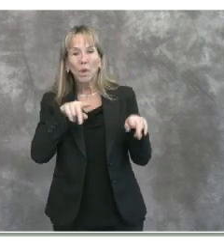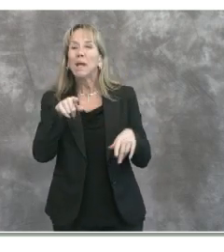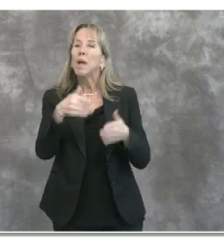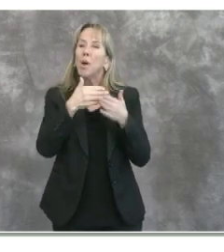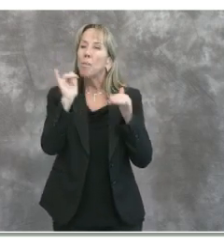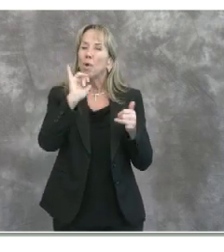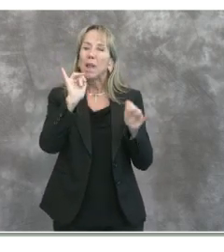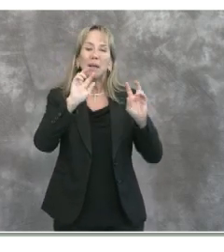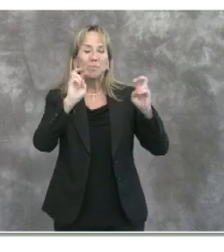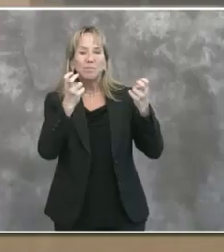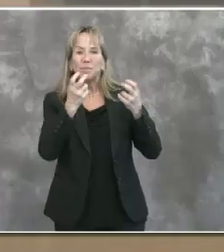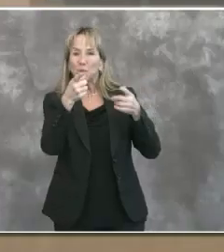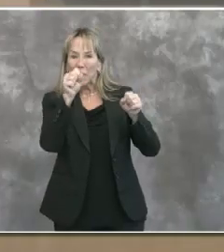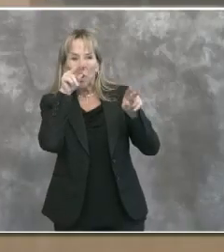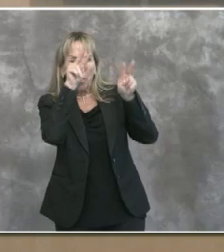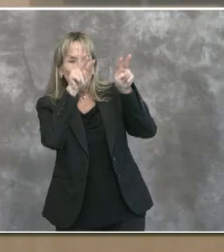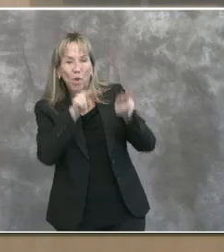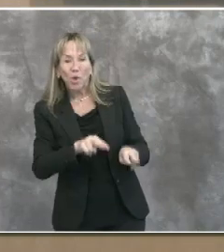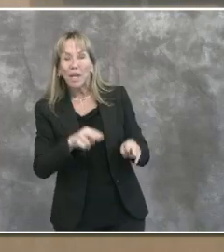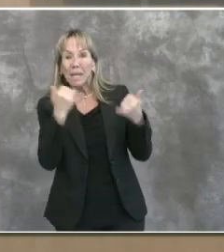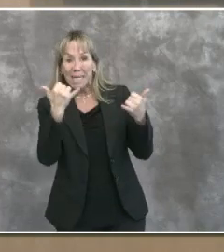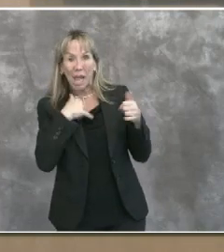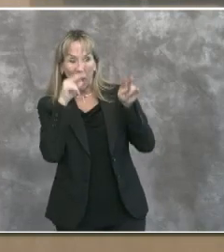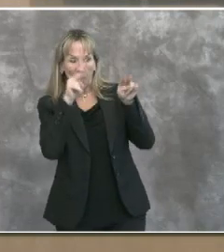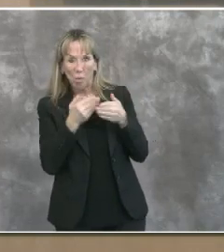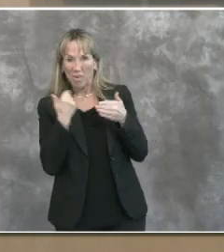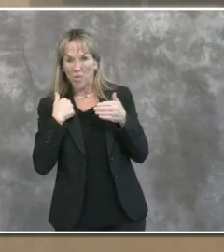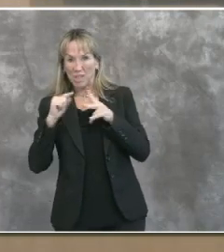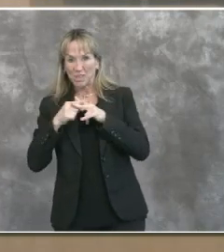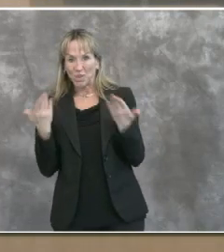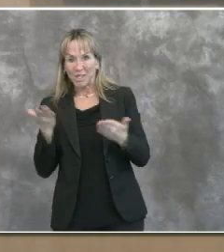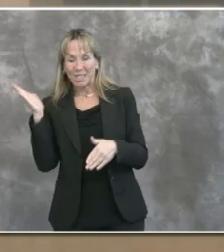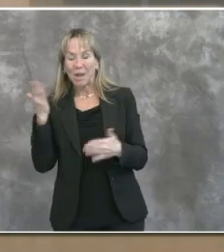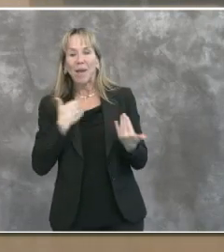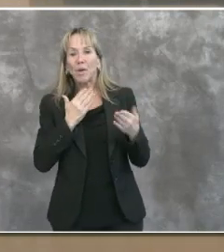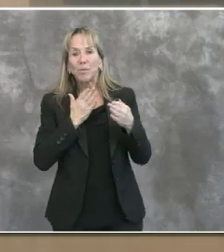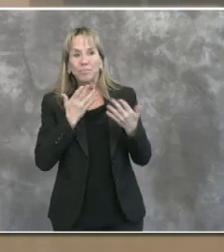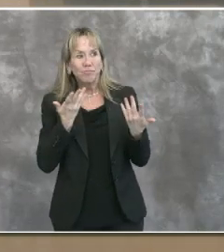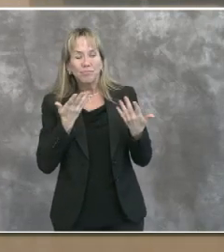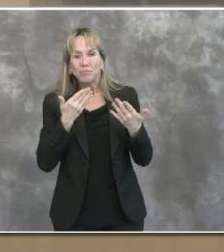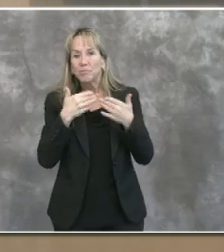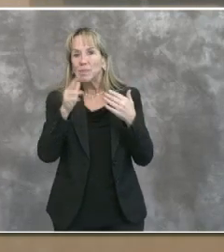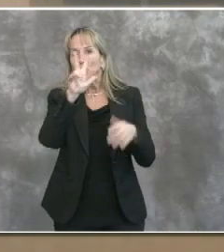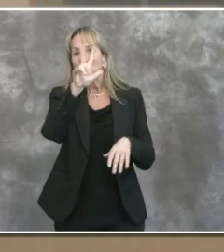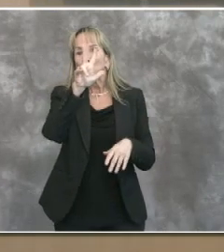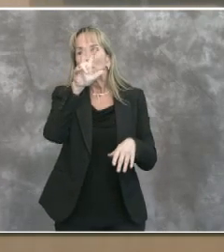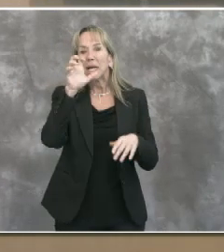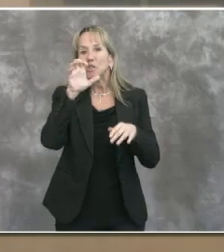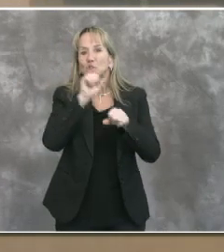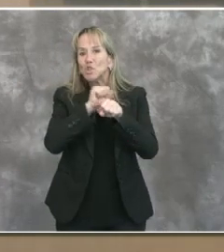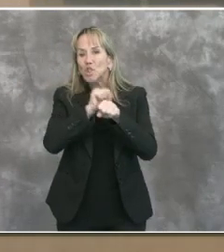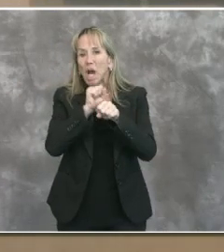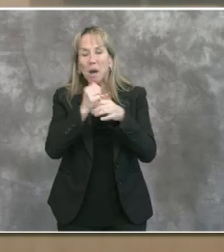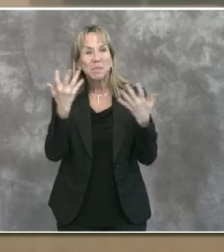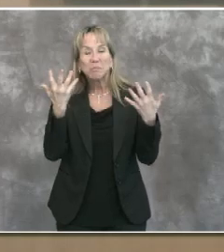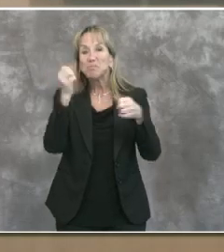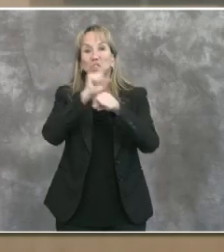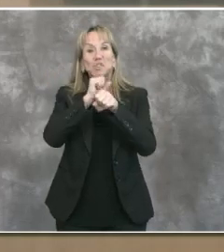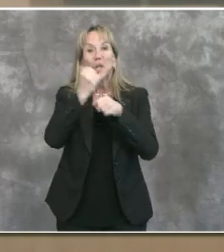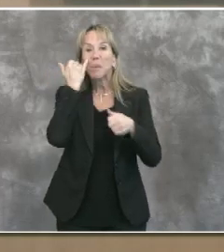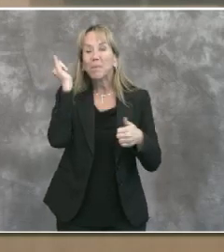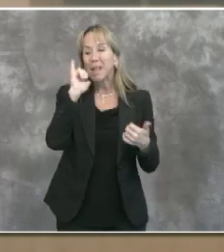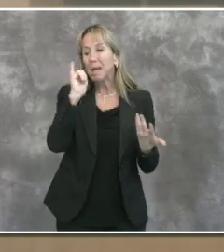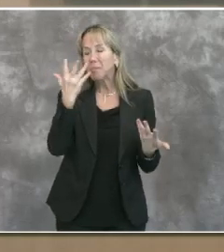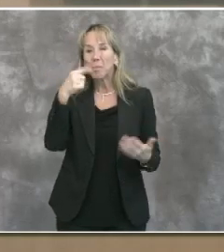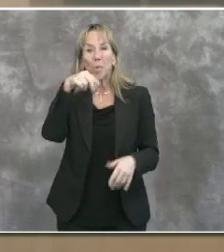before coming here today, and we have over 300 open jobs right now. These are everywhere from Qualcomm to Home Depot to